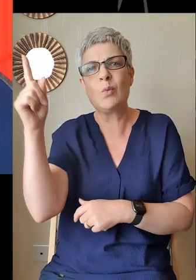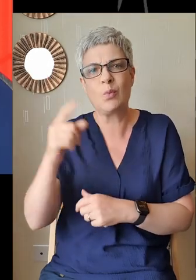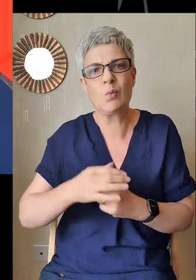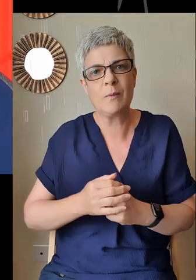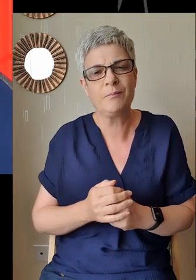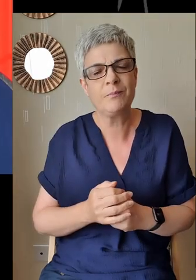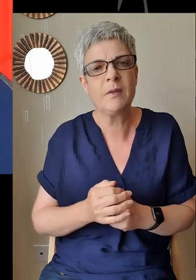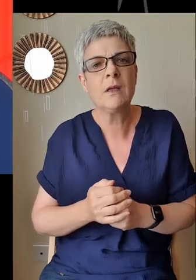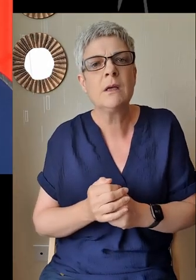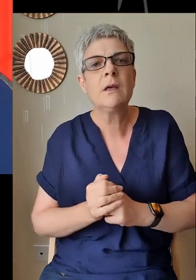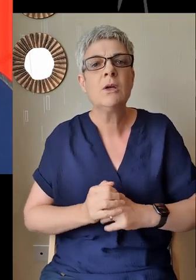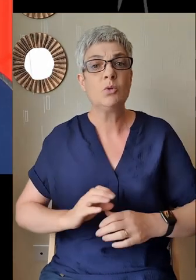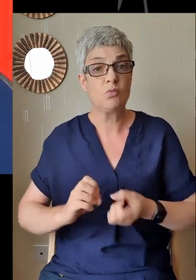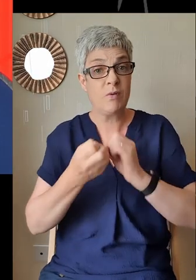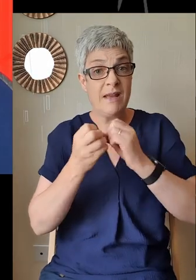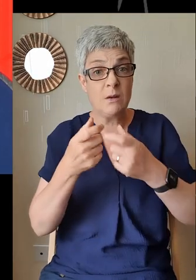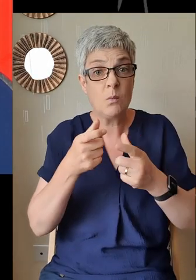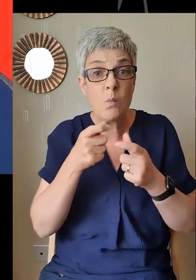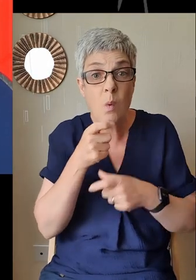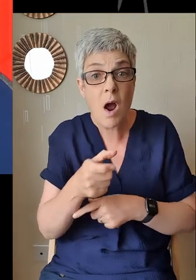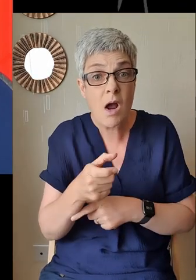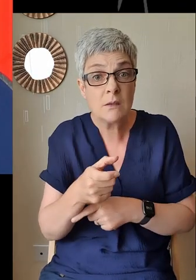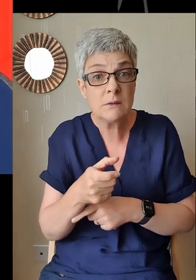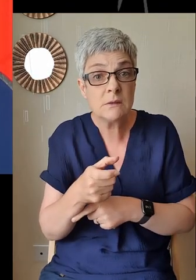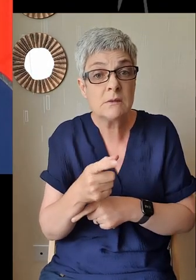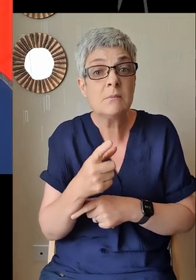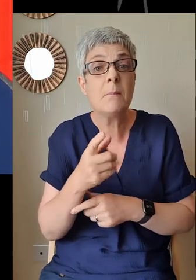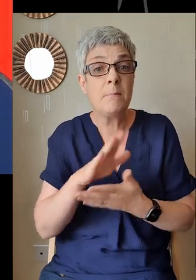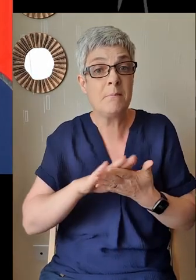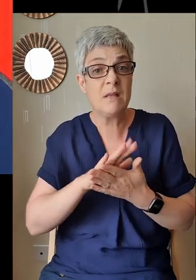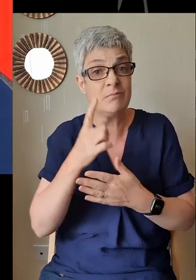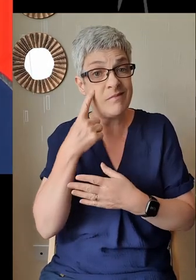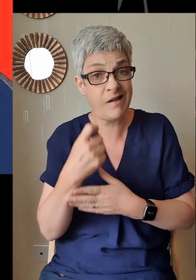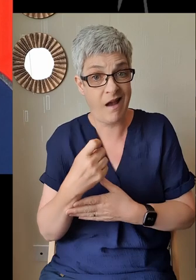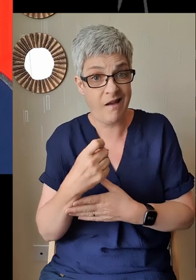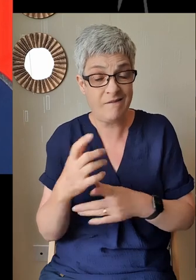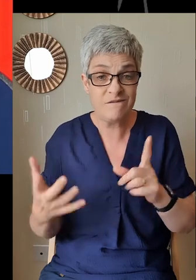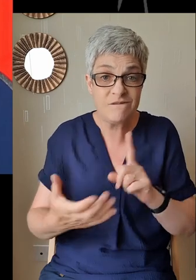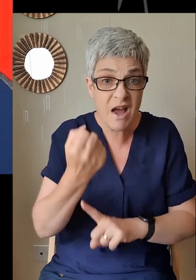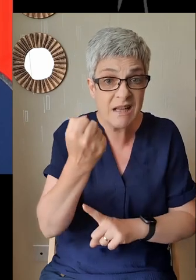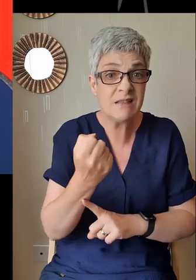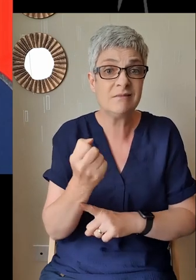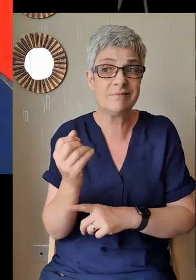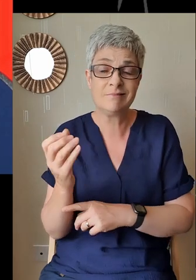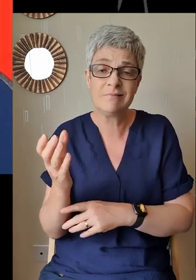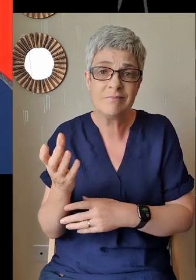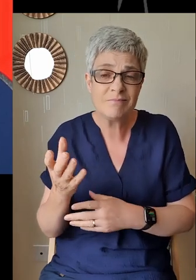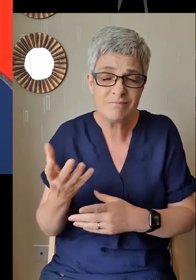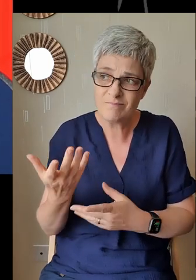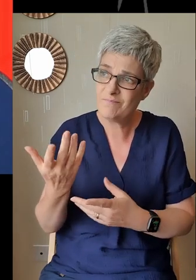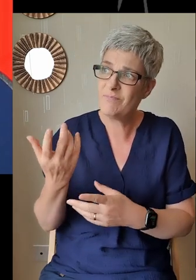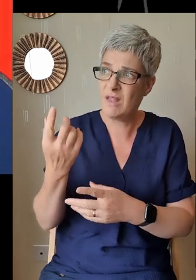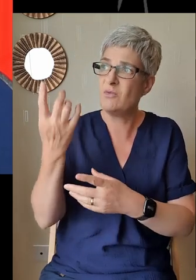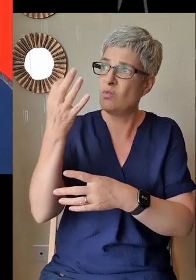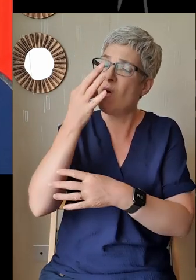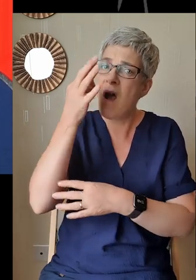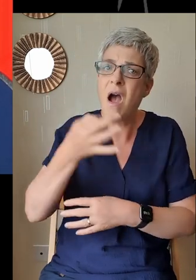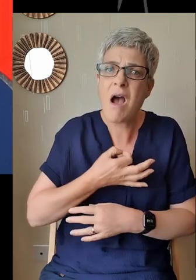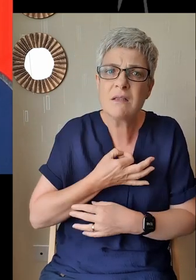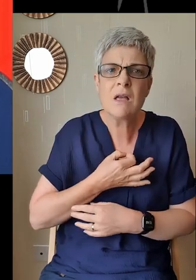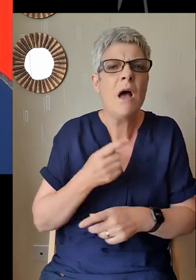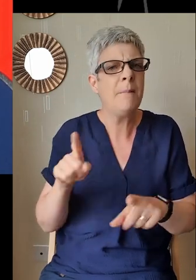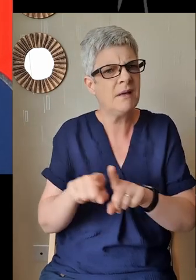Your creative word enables our finding you, our hearing you, our being addressed by you, but also our speech,